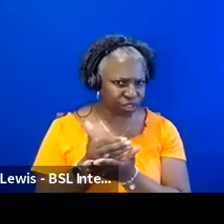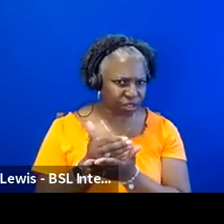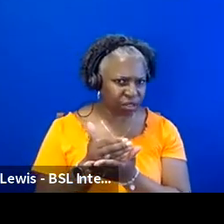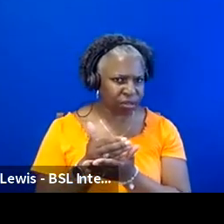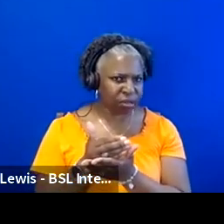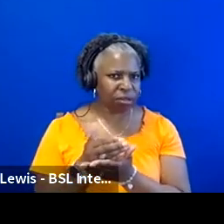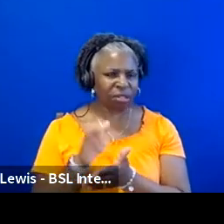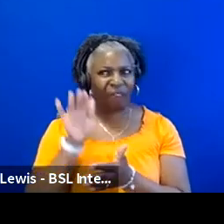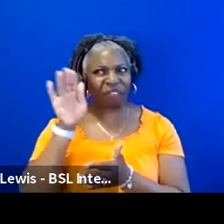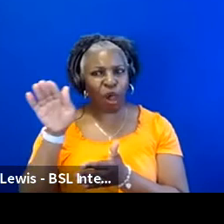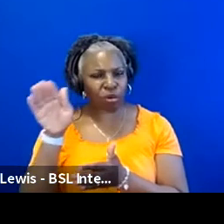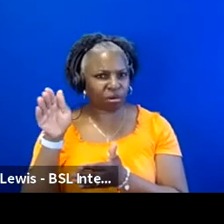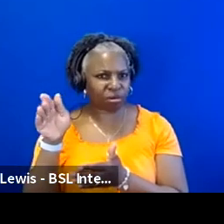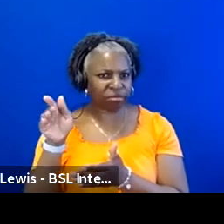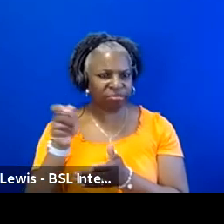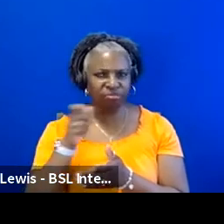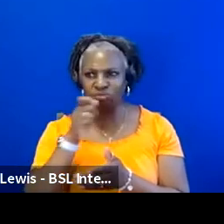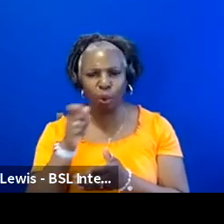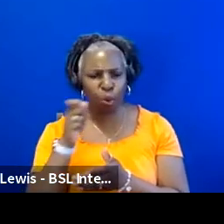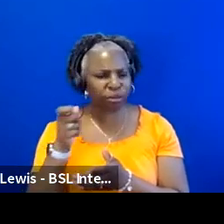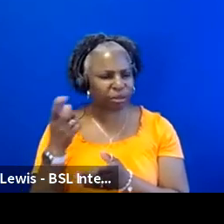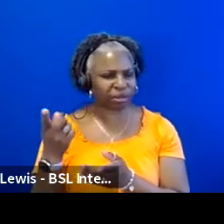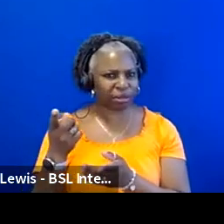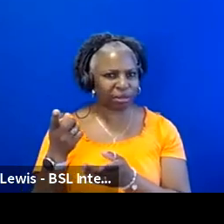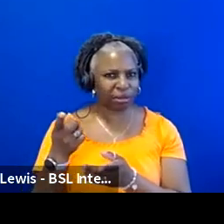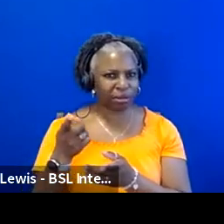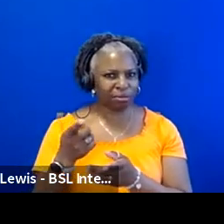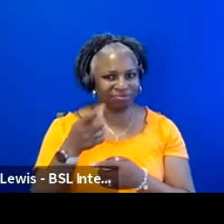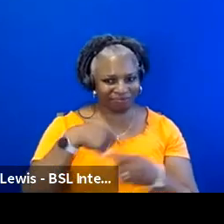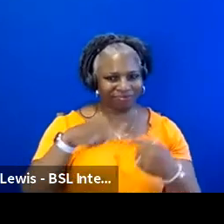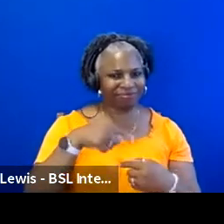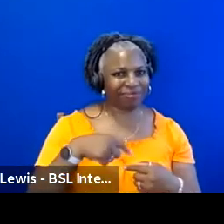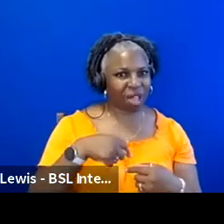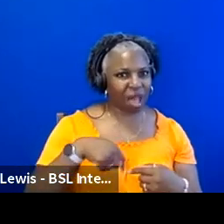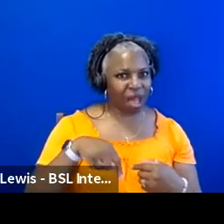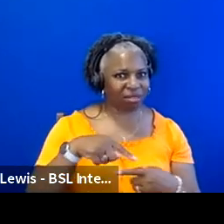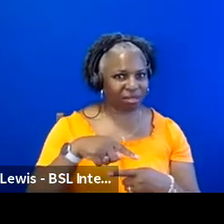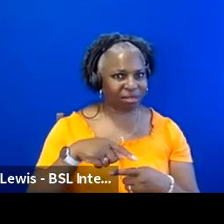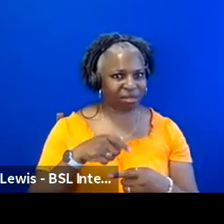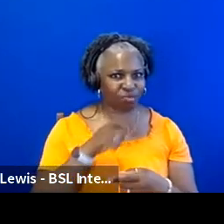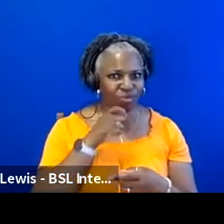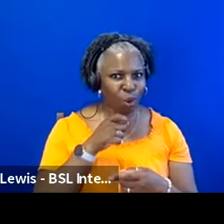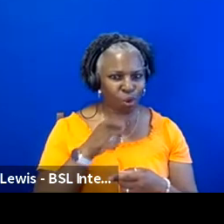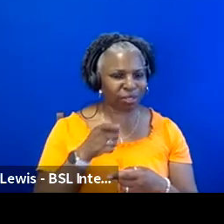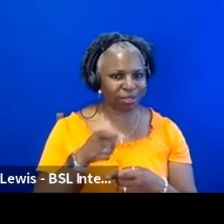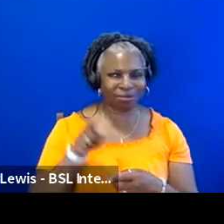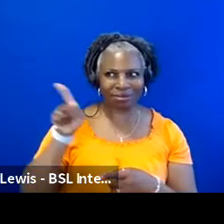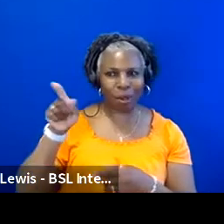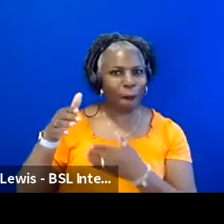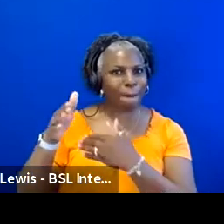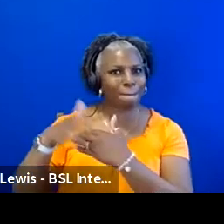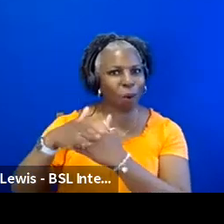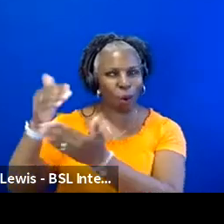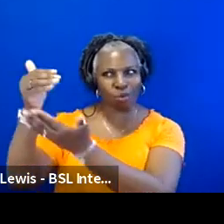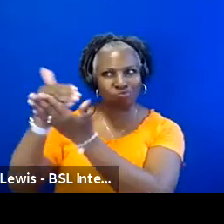also we still see a pattern of tokenism in newsrooms where, you know, they might have a few diverse